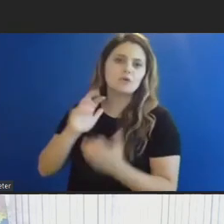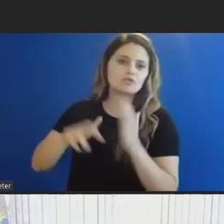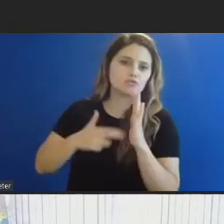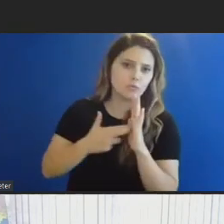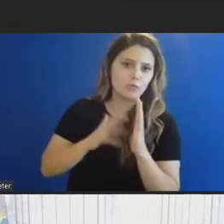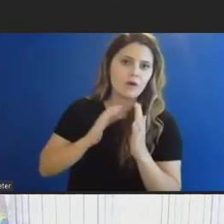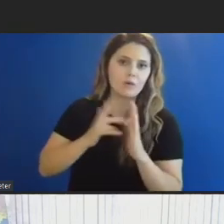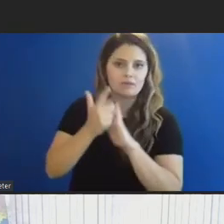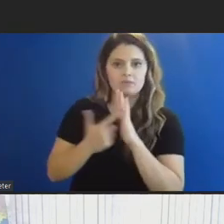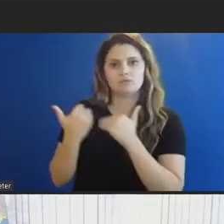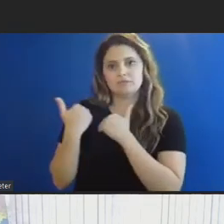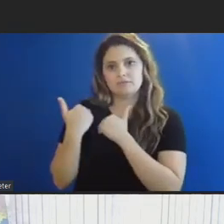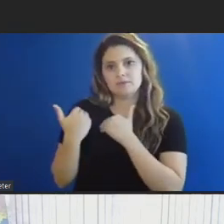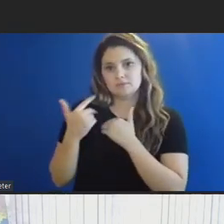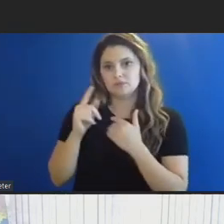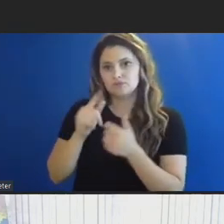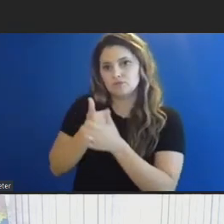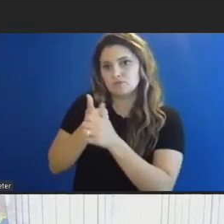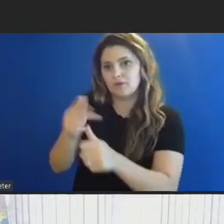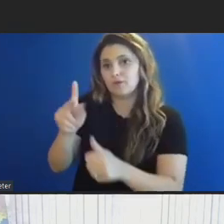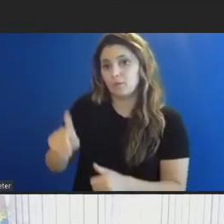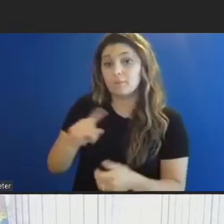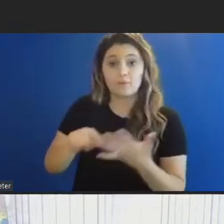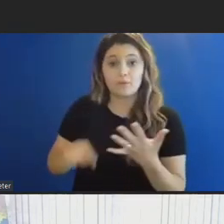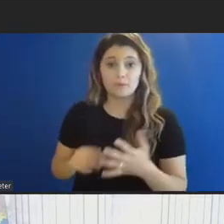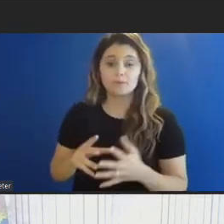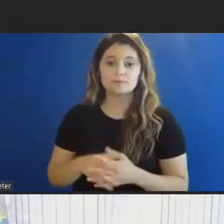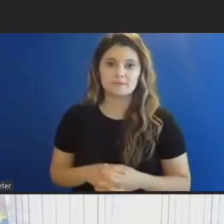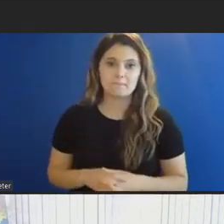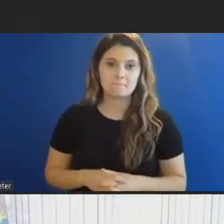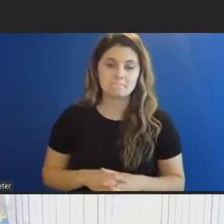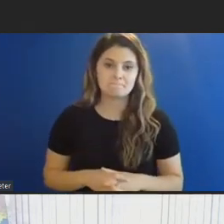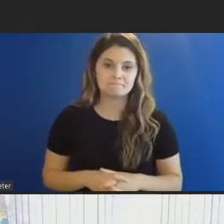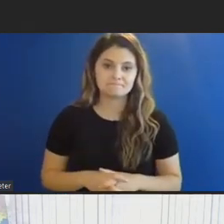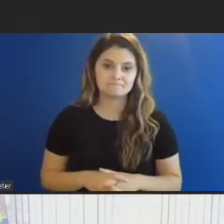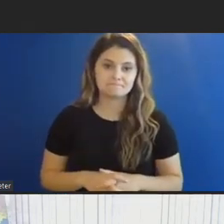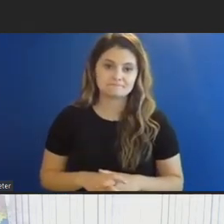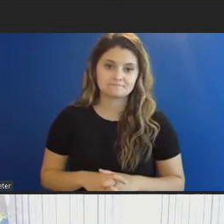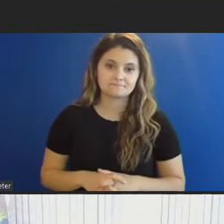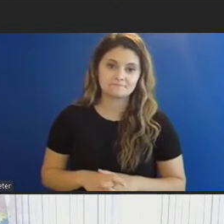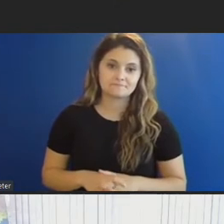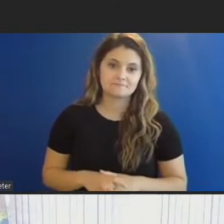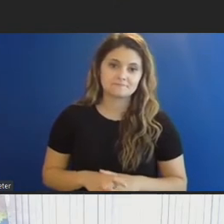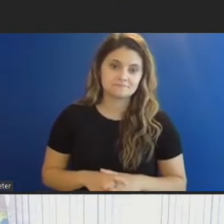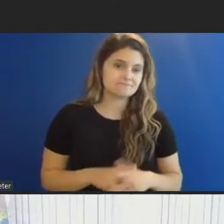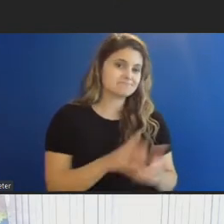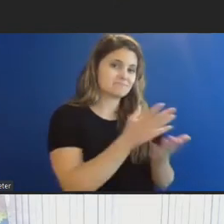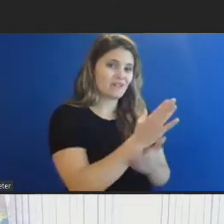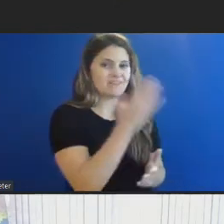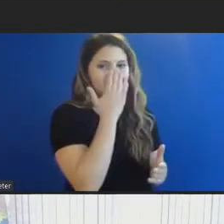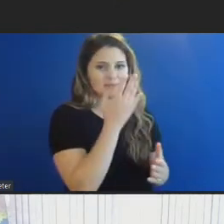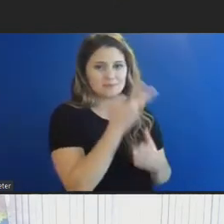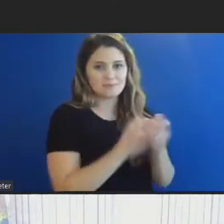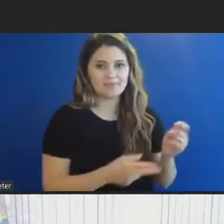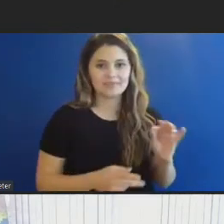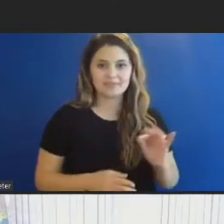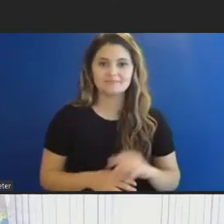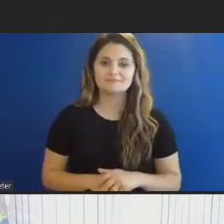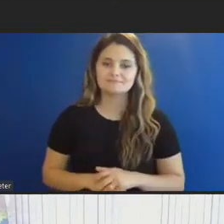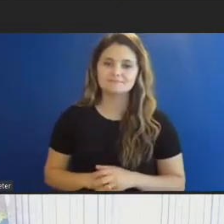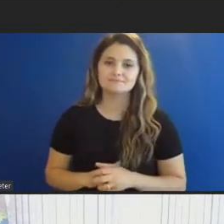our legal responsibility to follow up on those contacts. All right. Thank you both. Thanks,